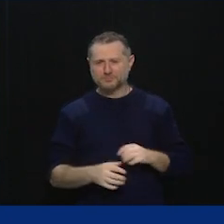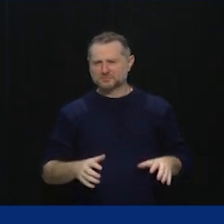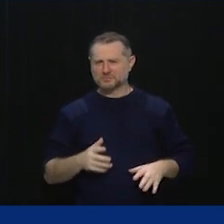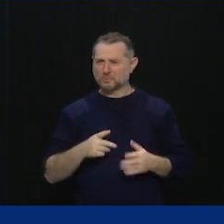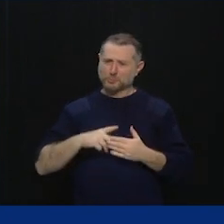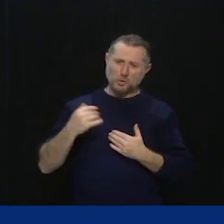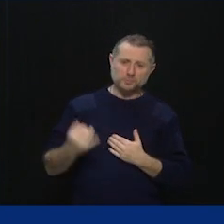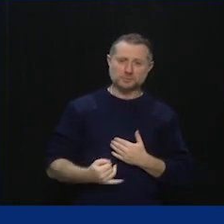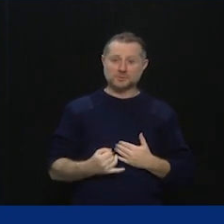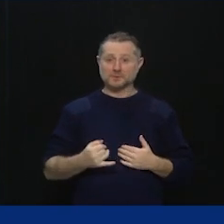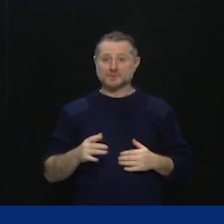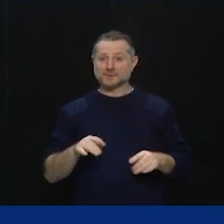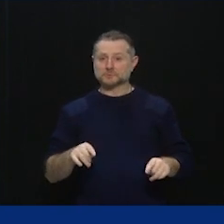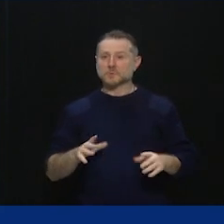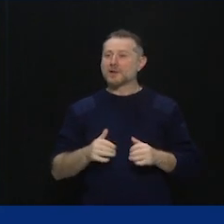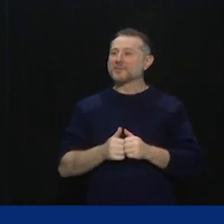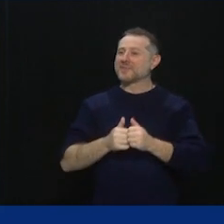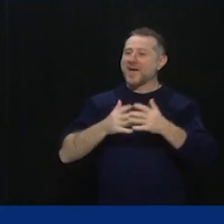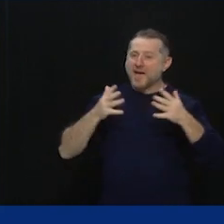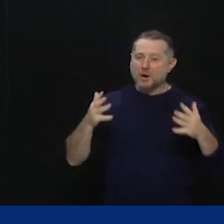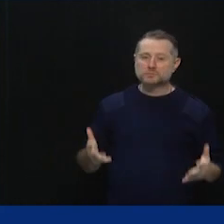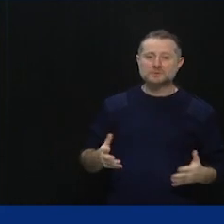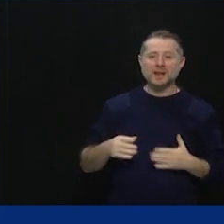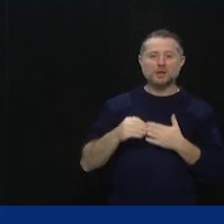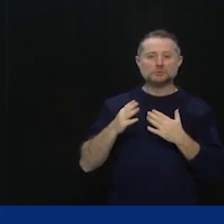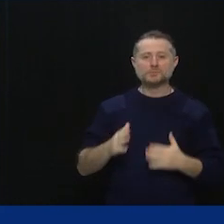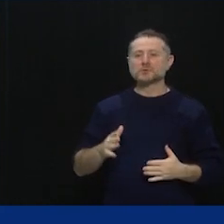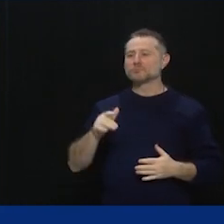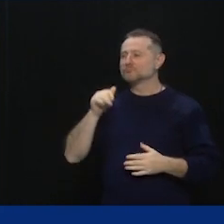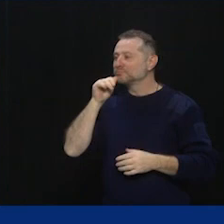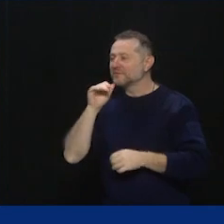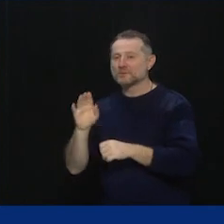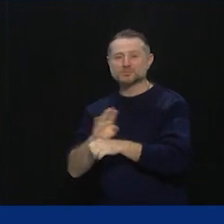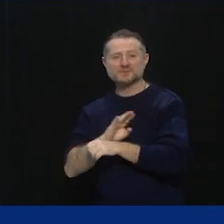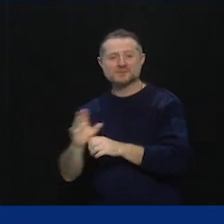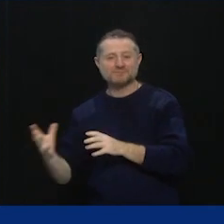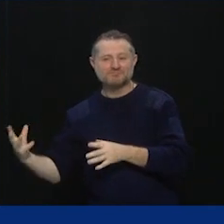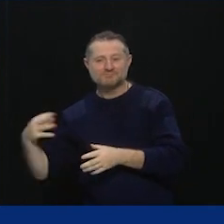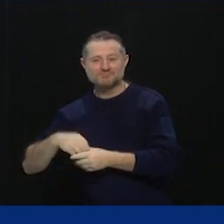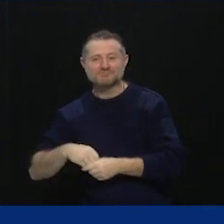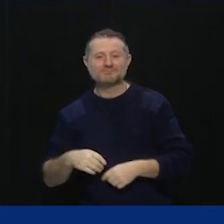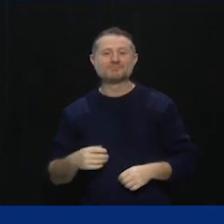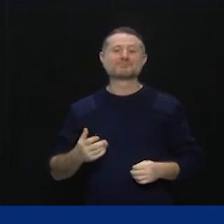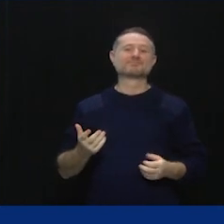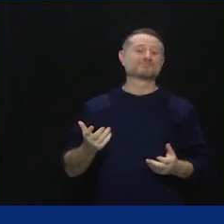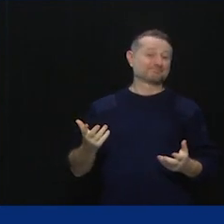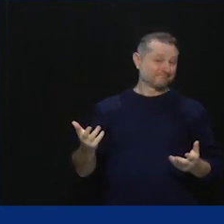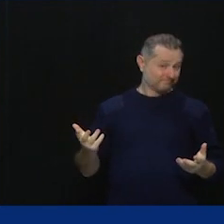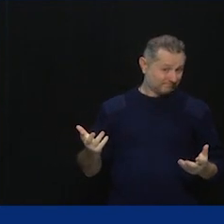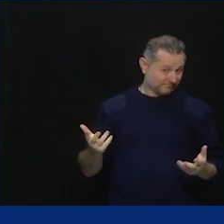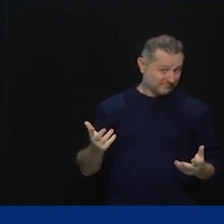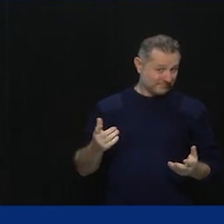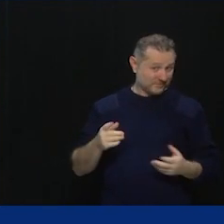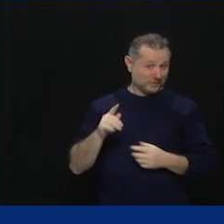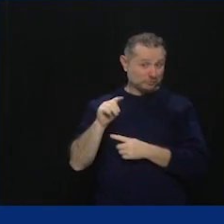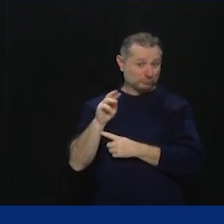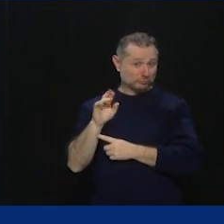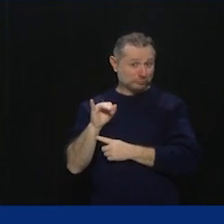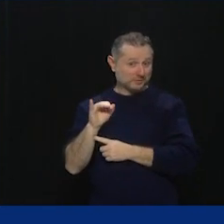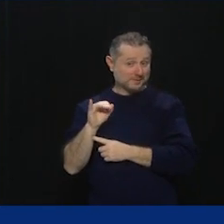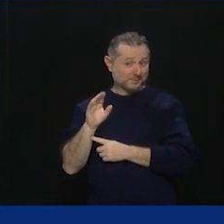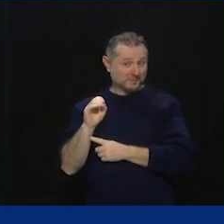without visionary leaders in the private sector, and that's what the TriTech team is. They've been, as I've said, at